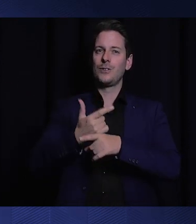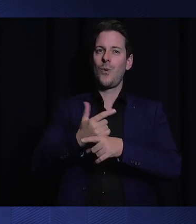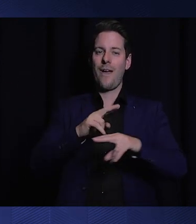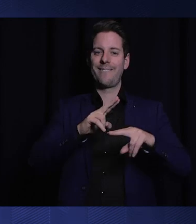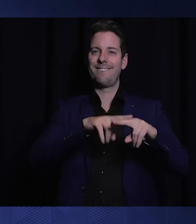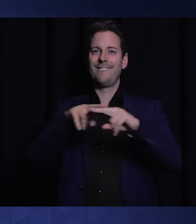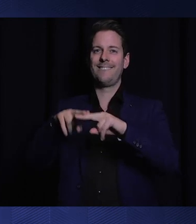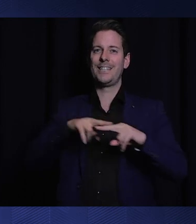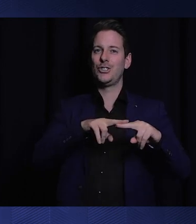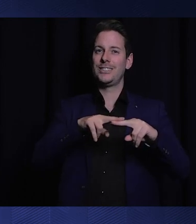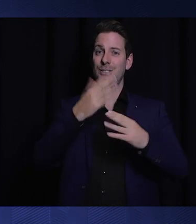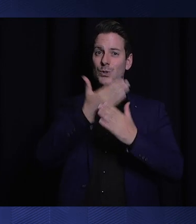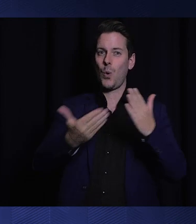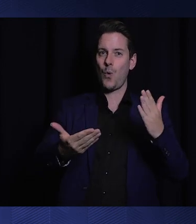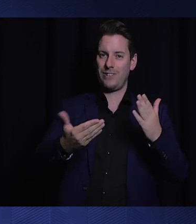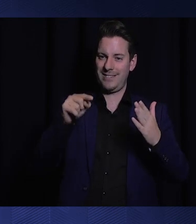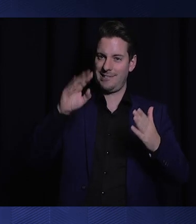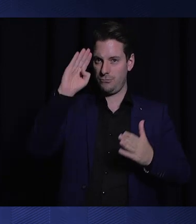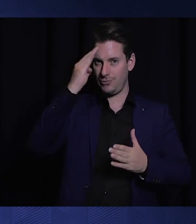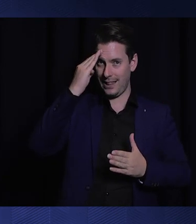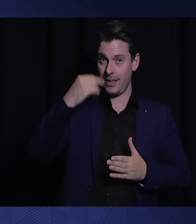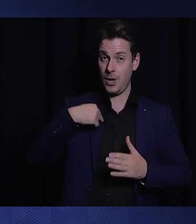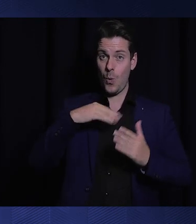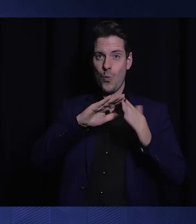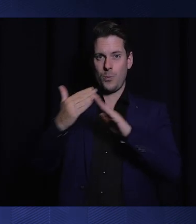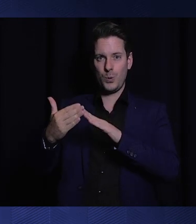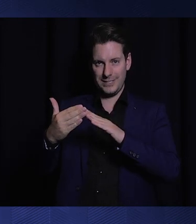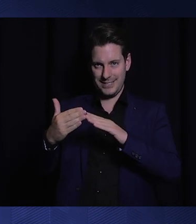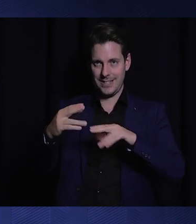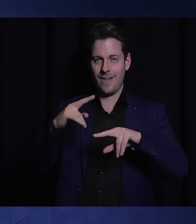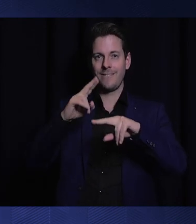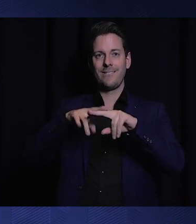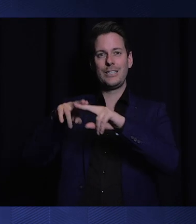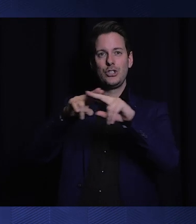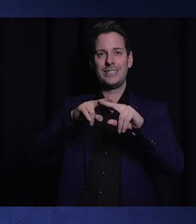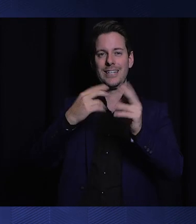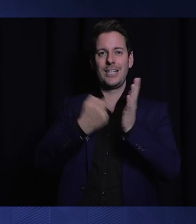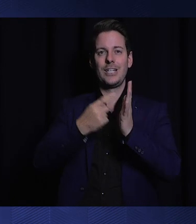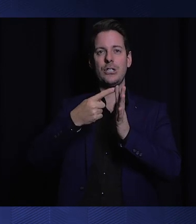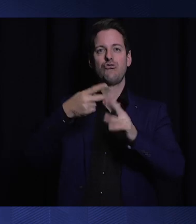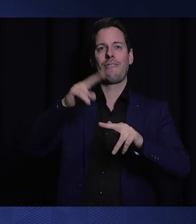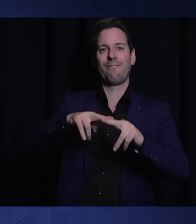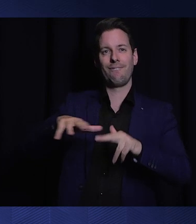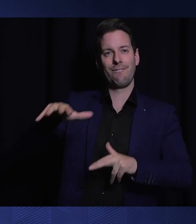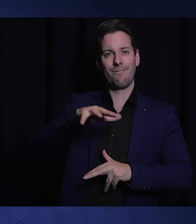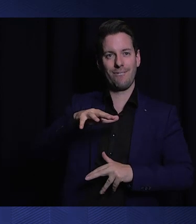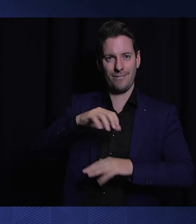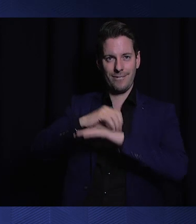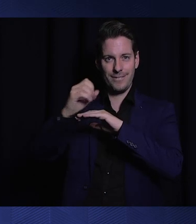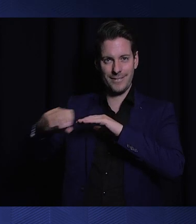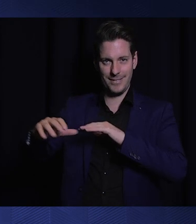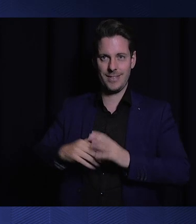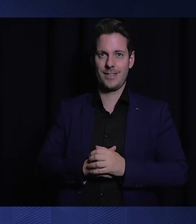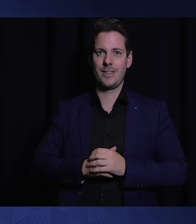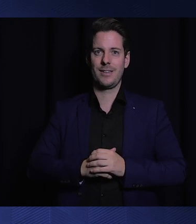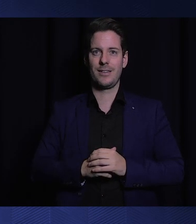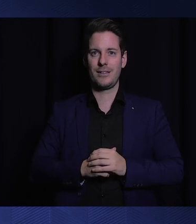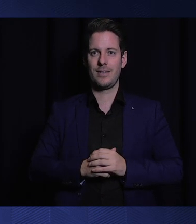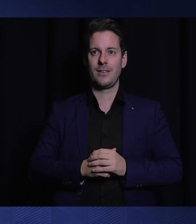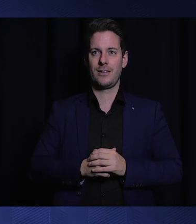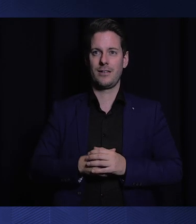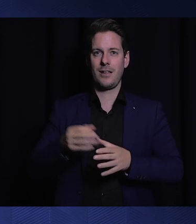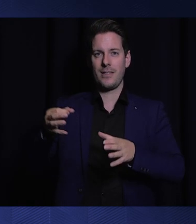of resilience from a community that is located on Fiji's Great Sea Reef. And this is a community, the district of Nadula in the